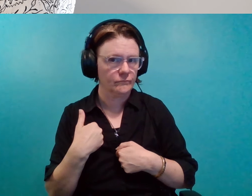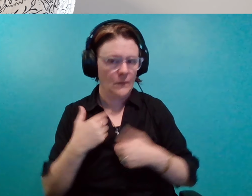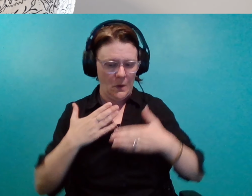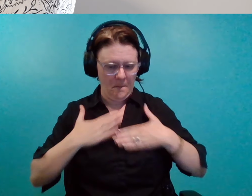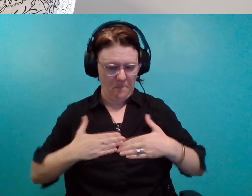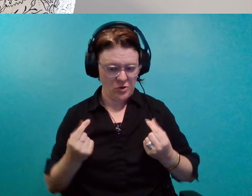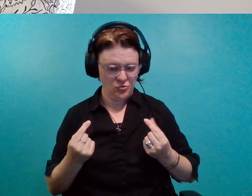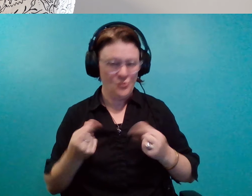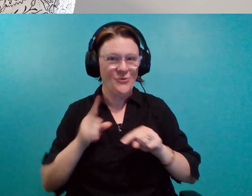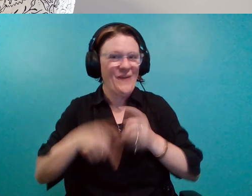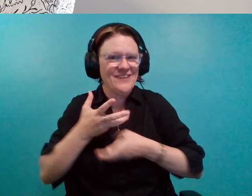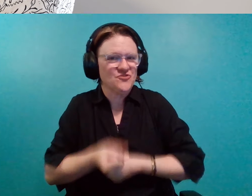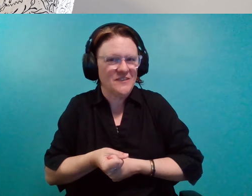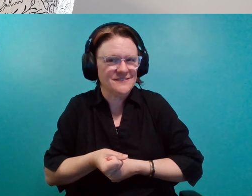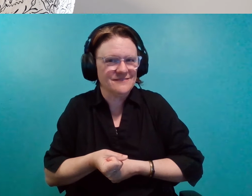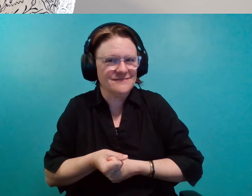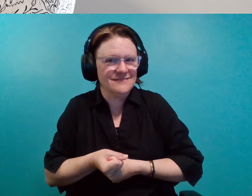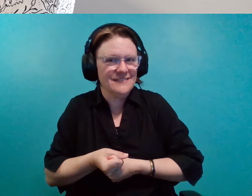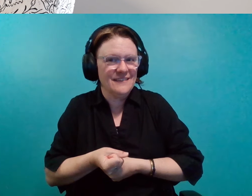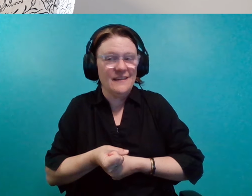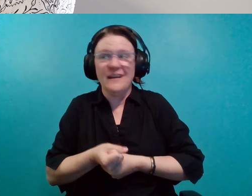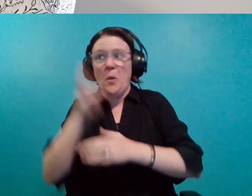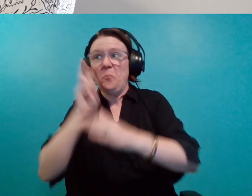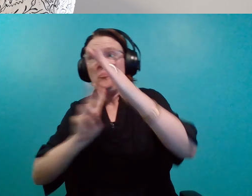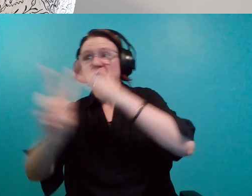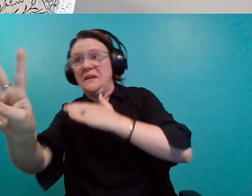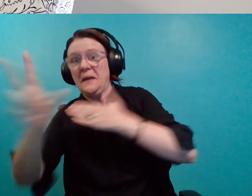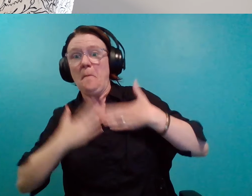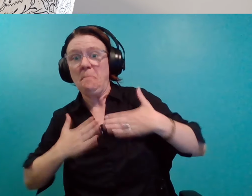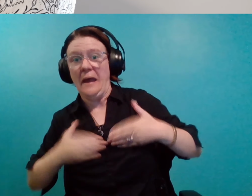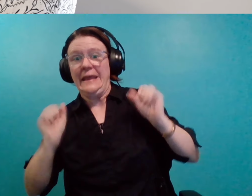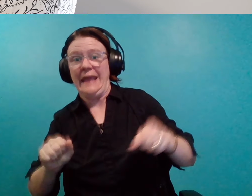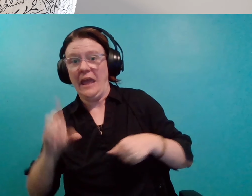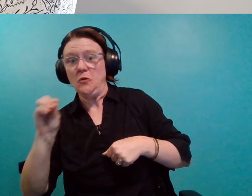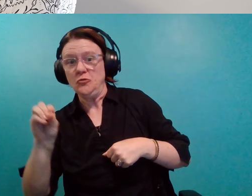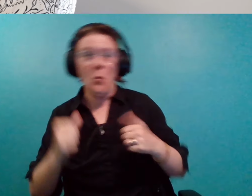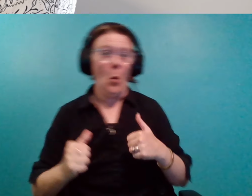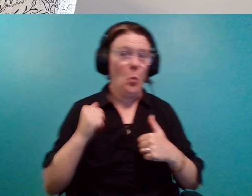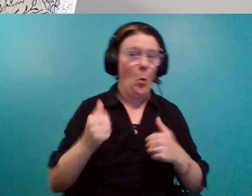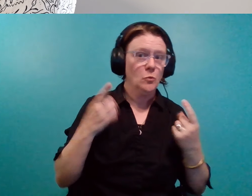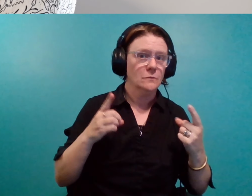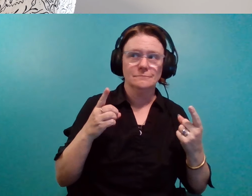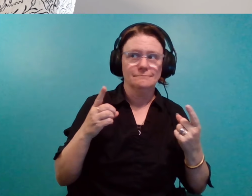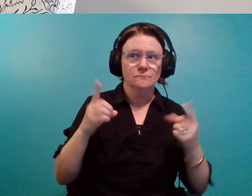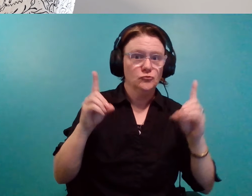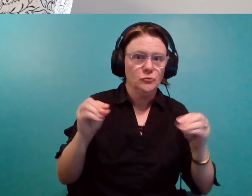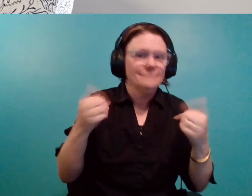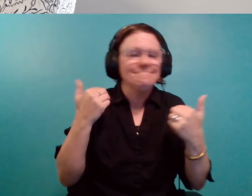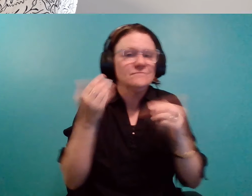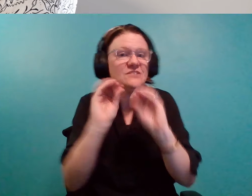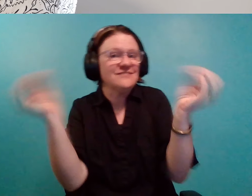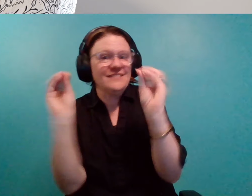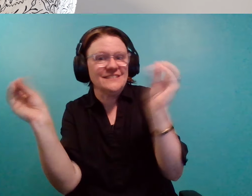rely on what your body can do. There is no roadmap for, in 5 years, my body won't be able